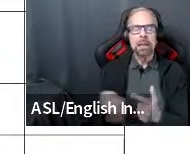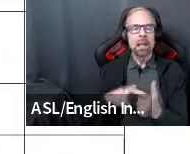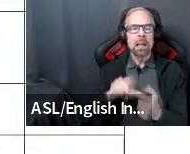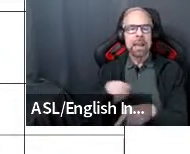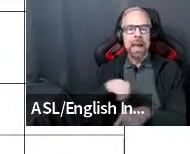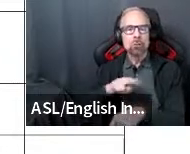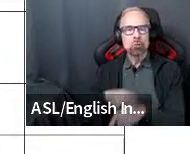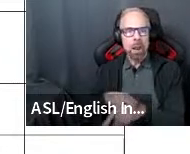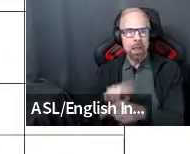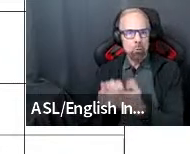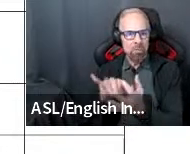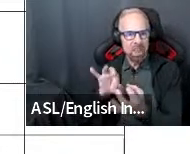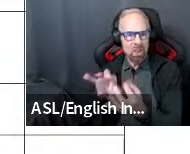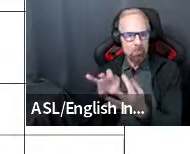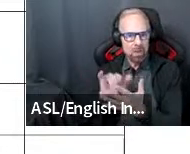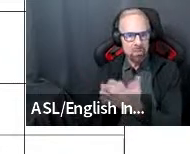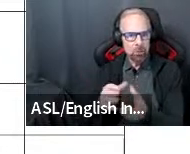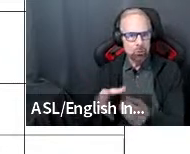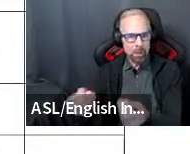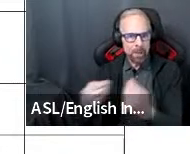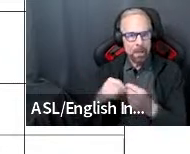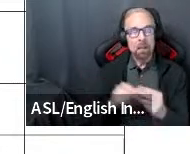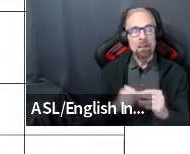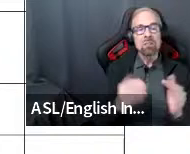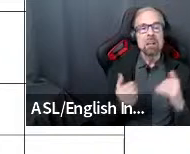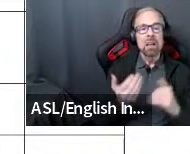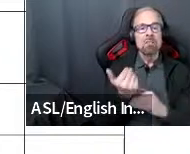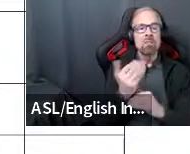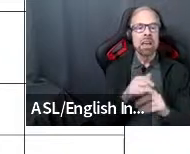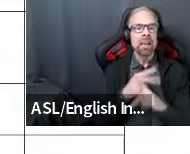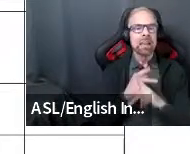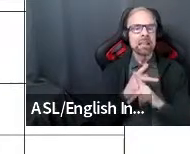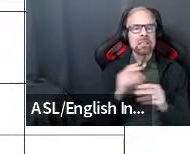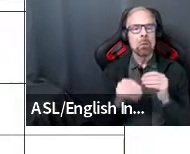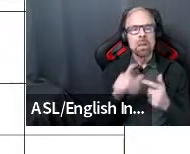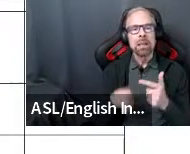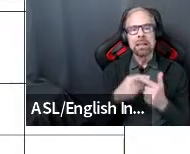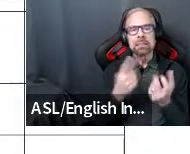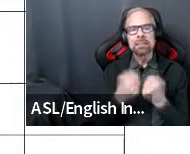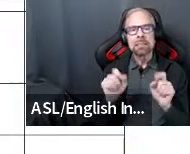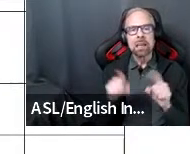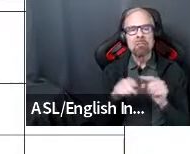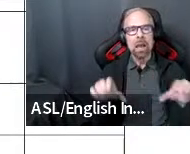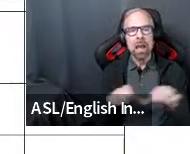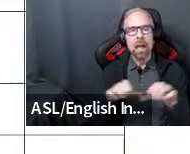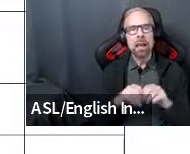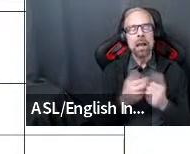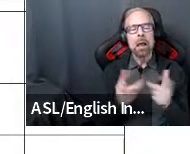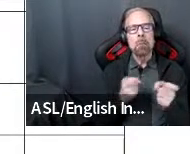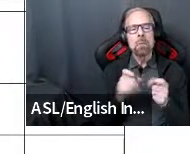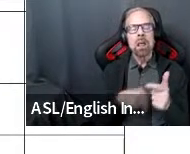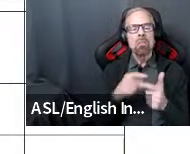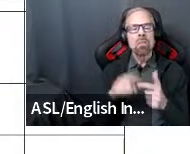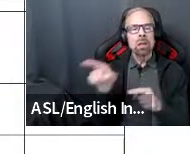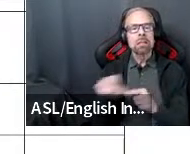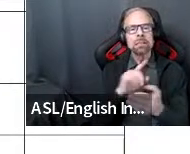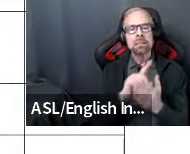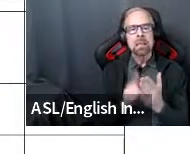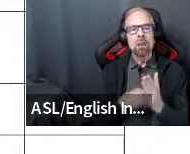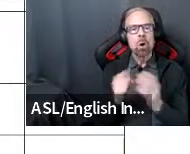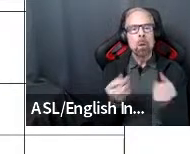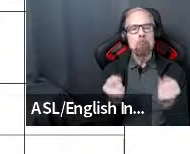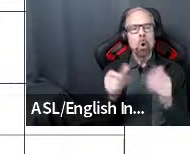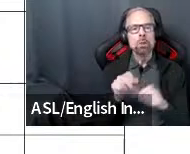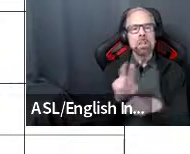gave. Number 15, consider maintenance, safety, active management, and future proofing in the design aspects of the multi-use paths